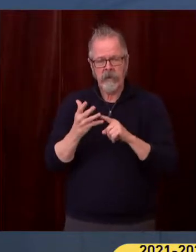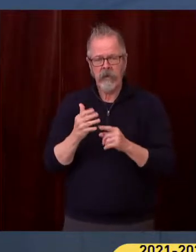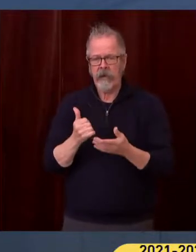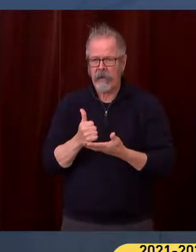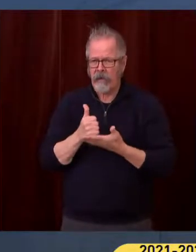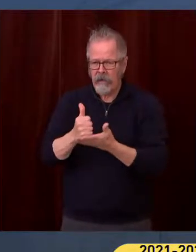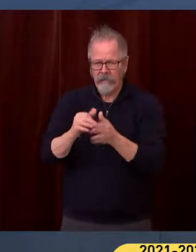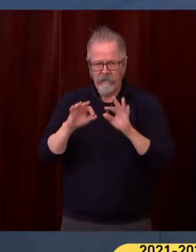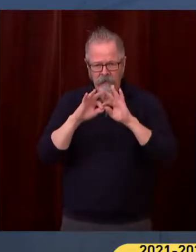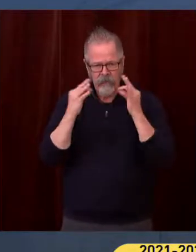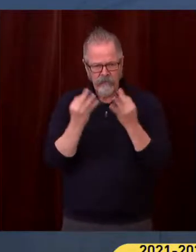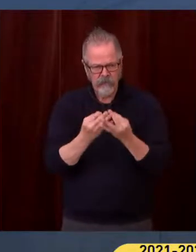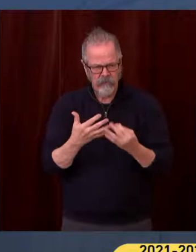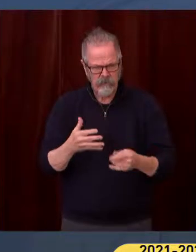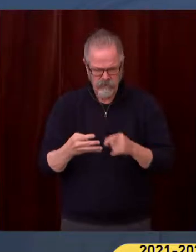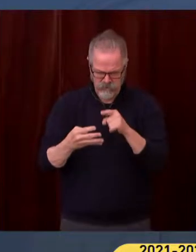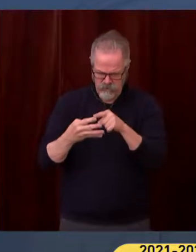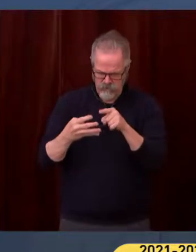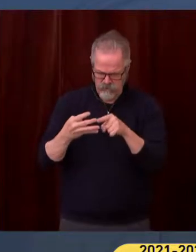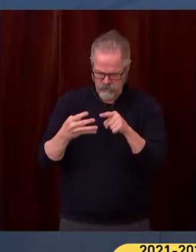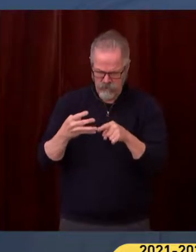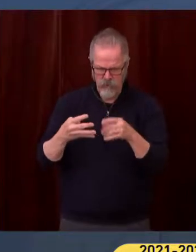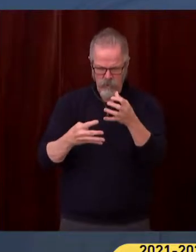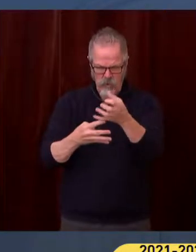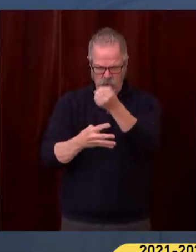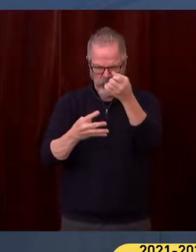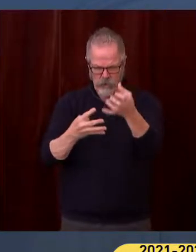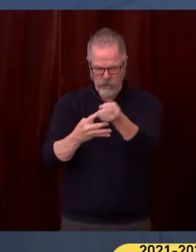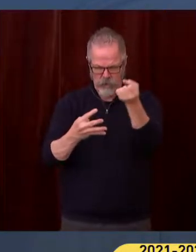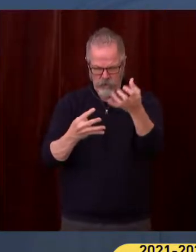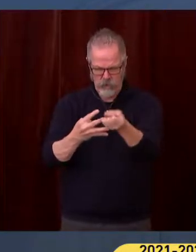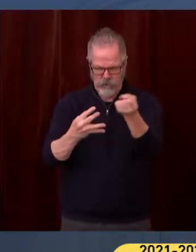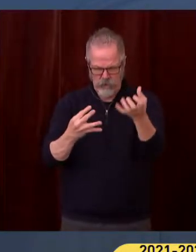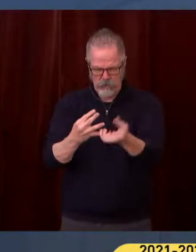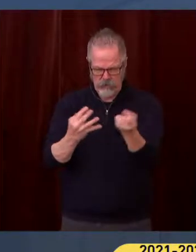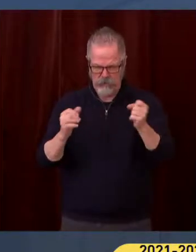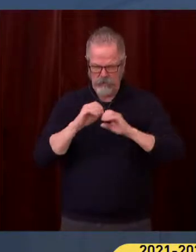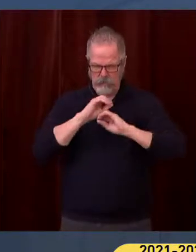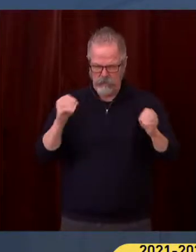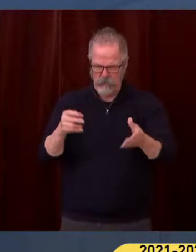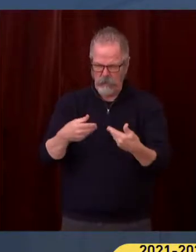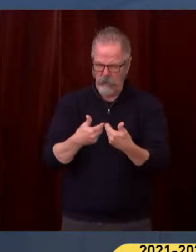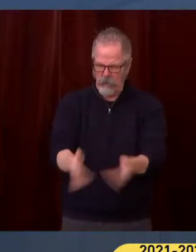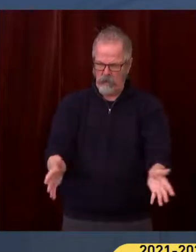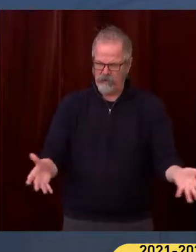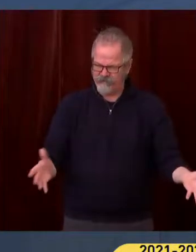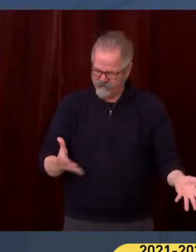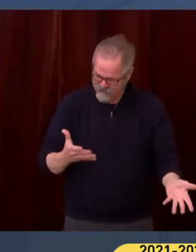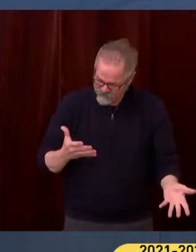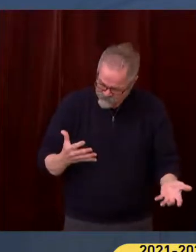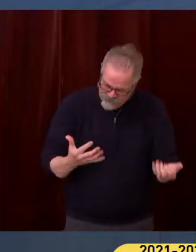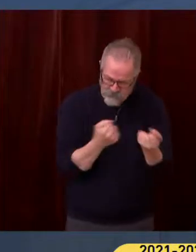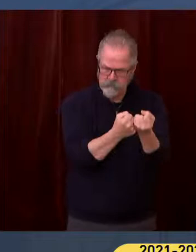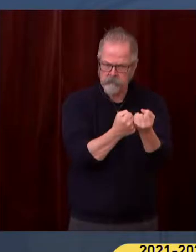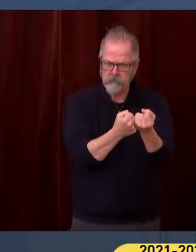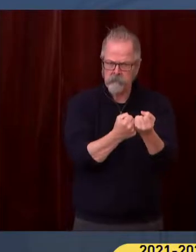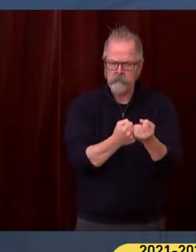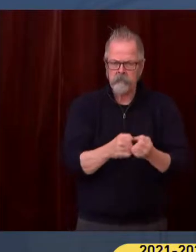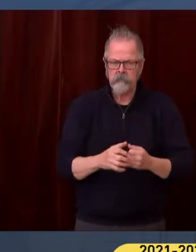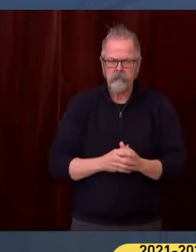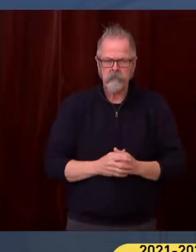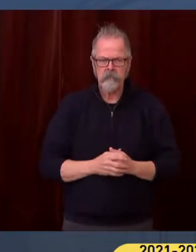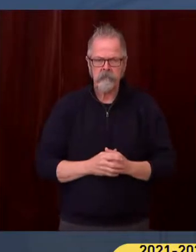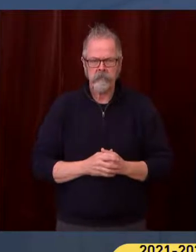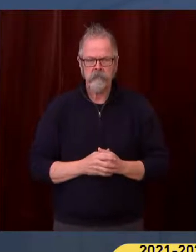strategic and coordinated approach to climate resilience. We want to reduce the biggest impacts for the